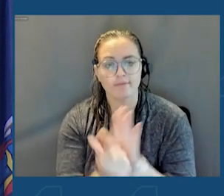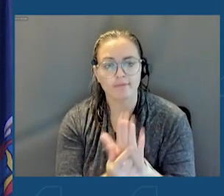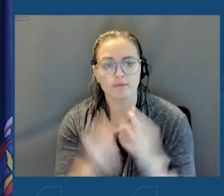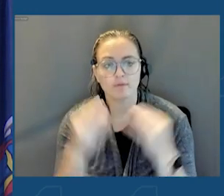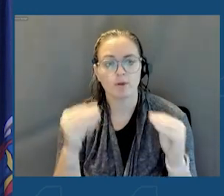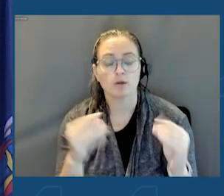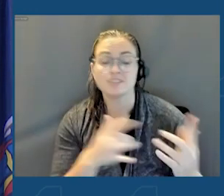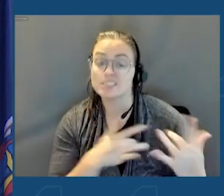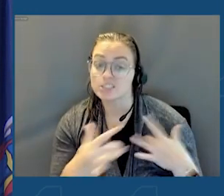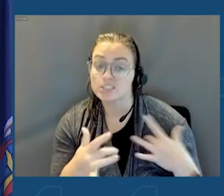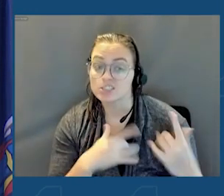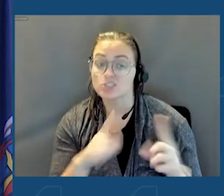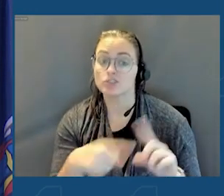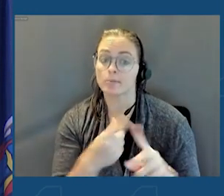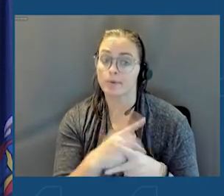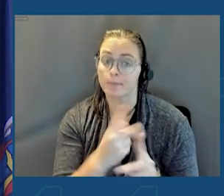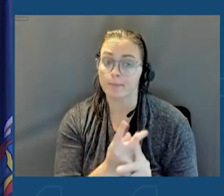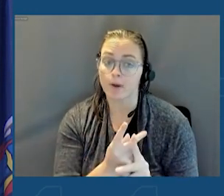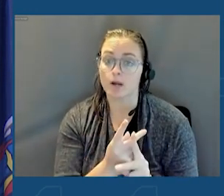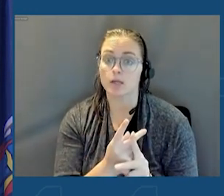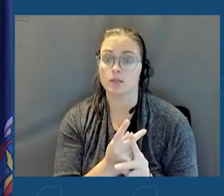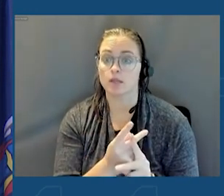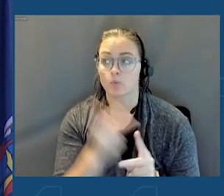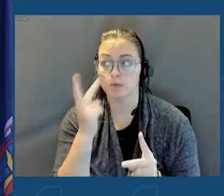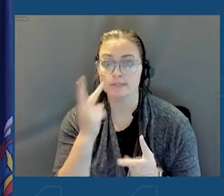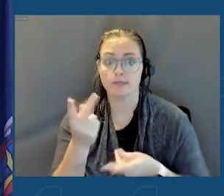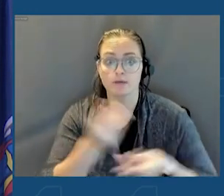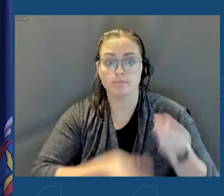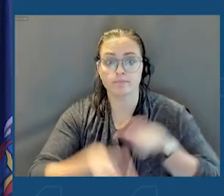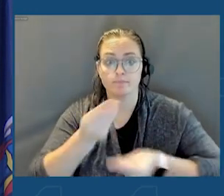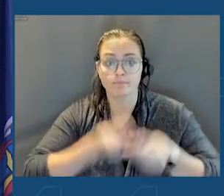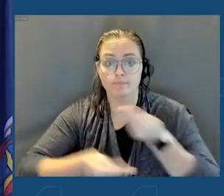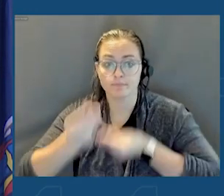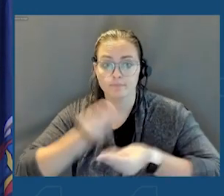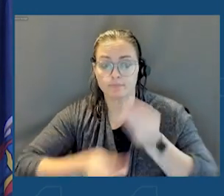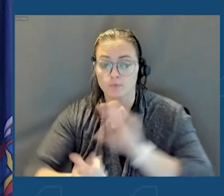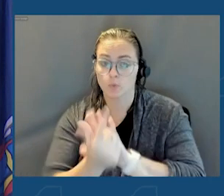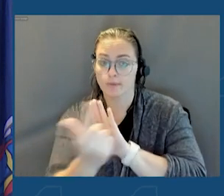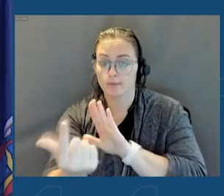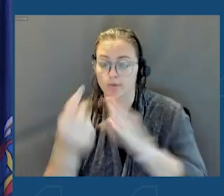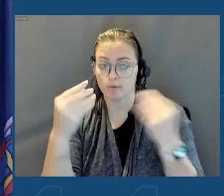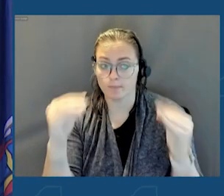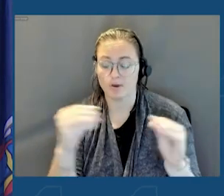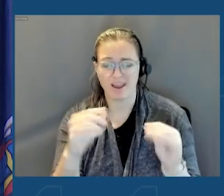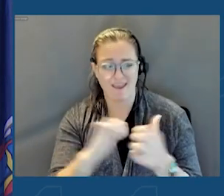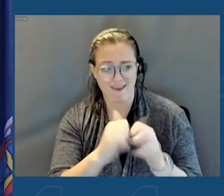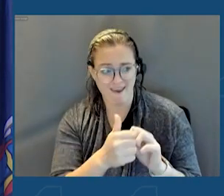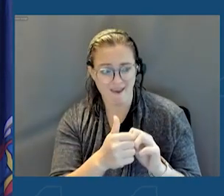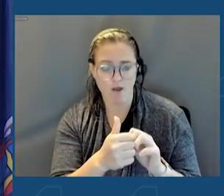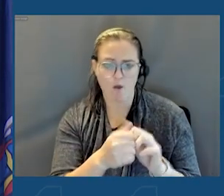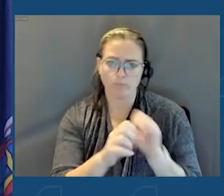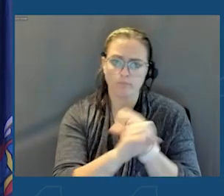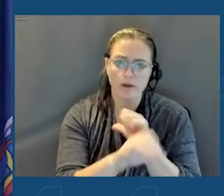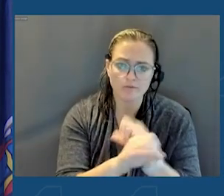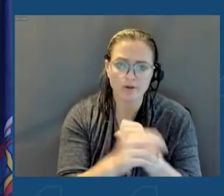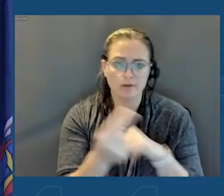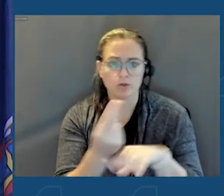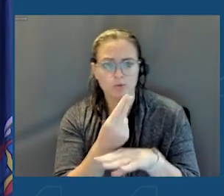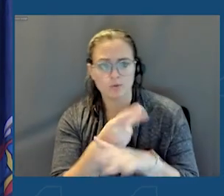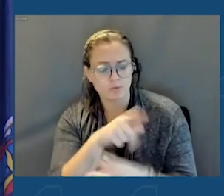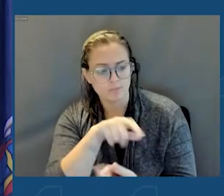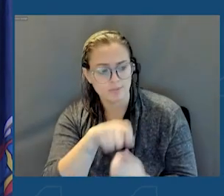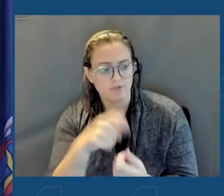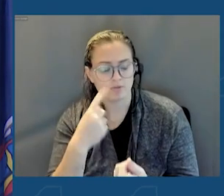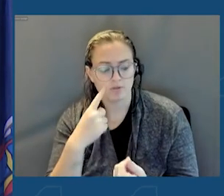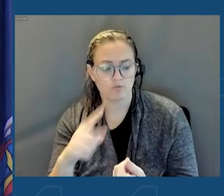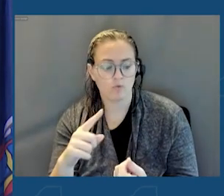concerned about the products that are flowing through the illicit market and the way that those products are being advertised and marketed, particularly